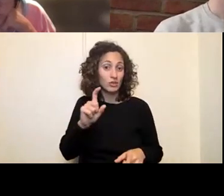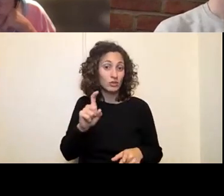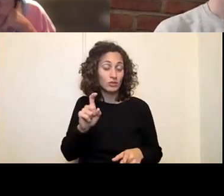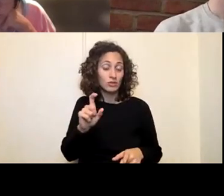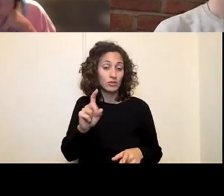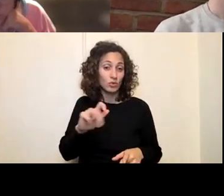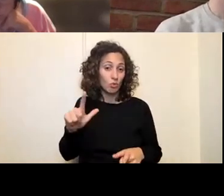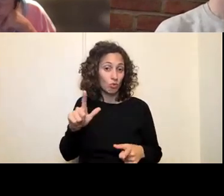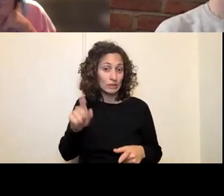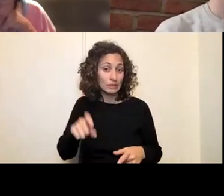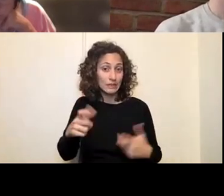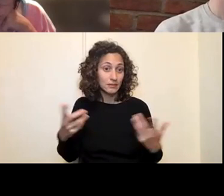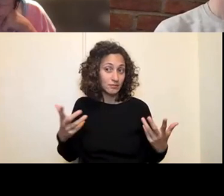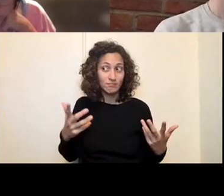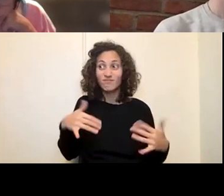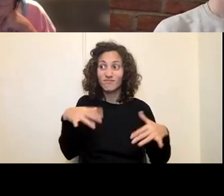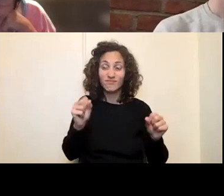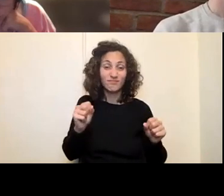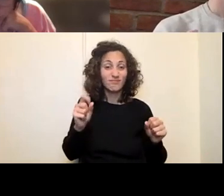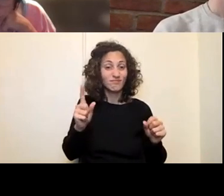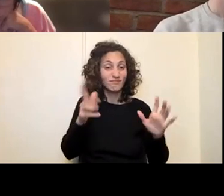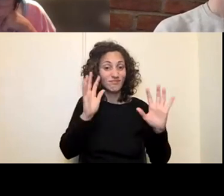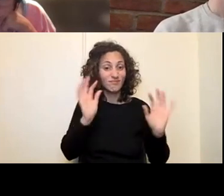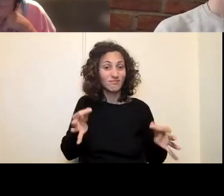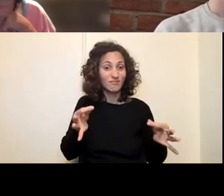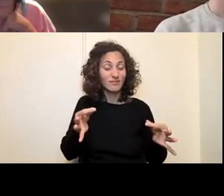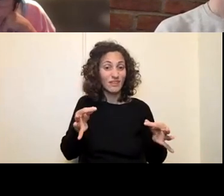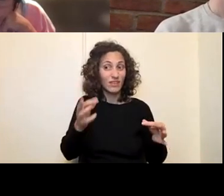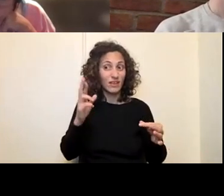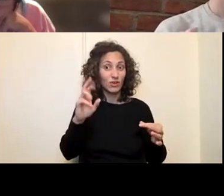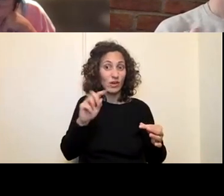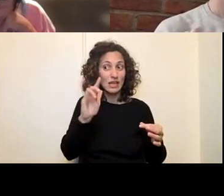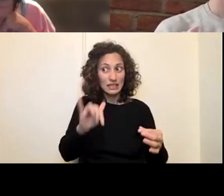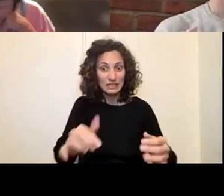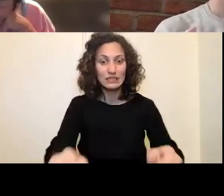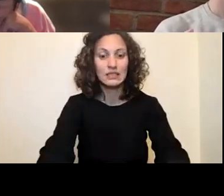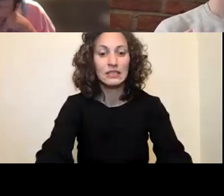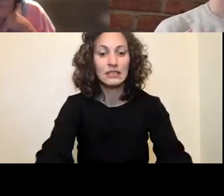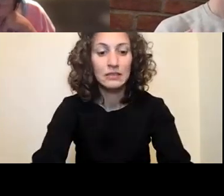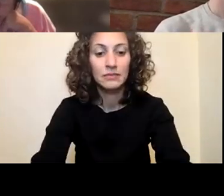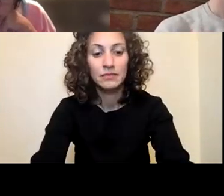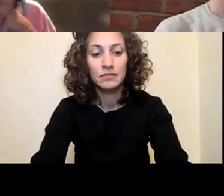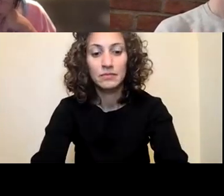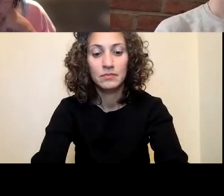I think it's definitely a reality that a lot of people don't like to think about, let alone talk about.